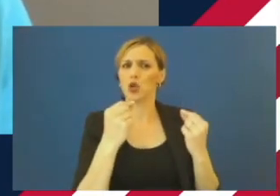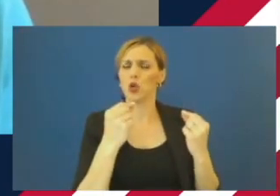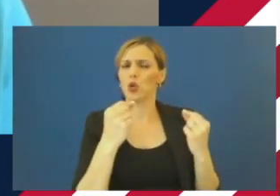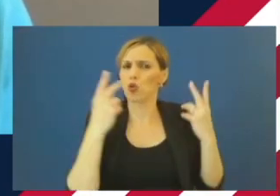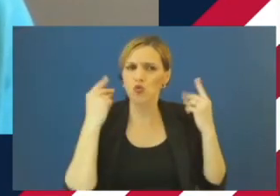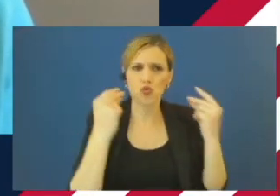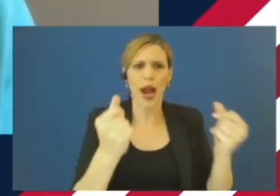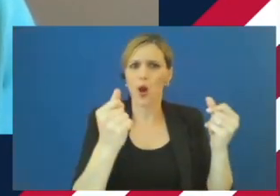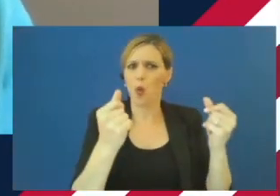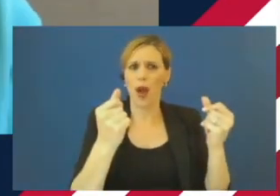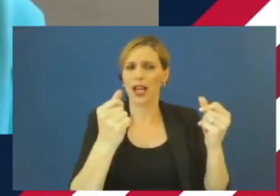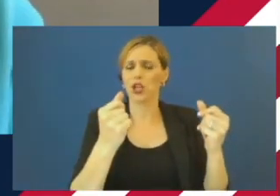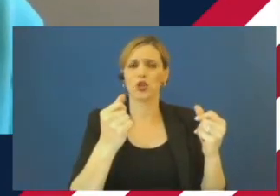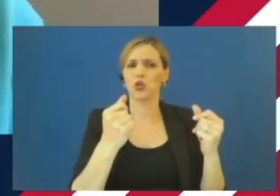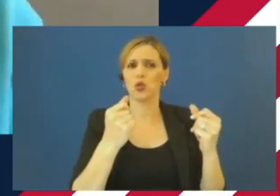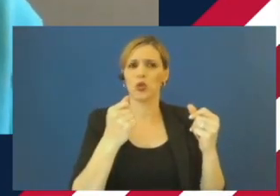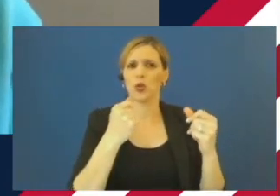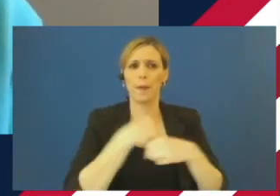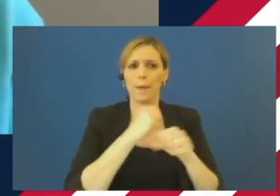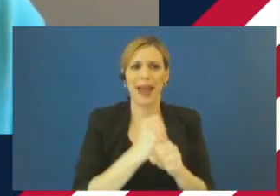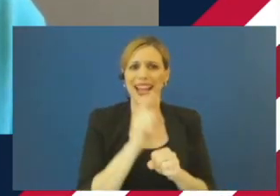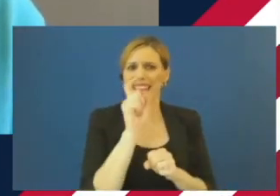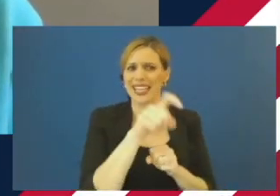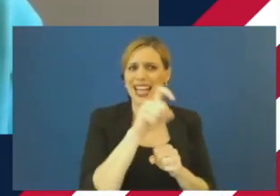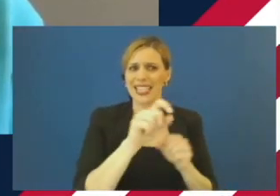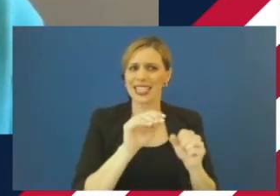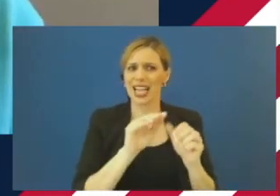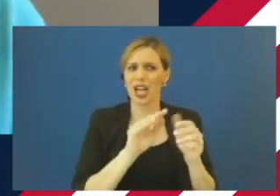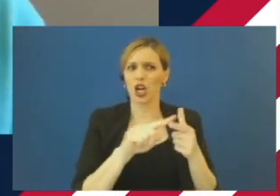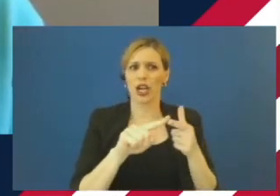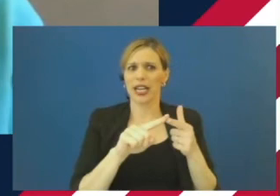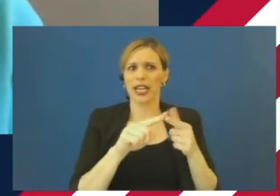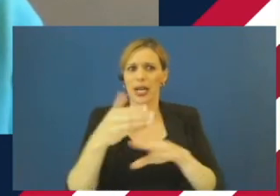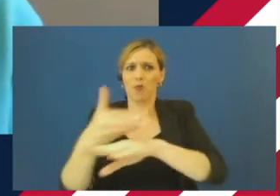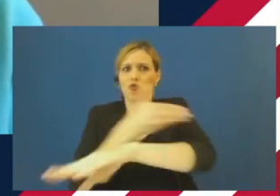necessary to make our air better?